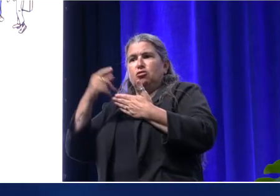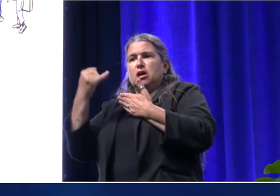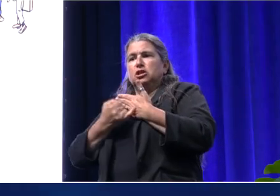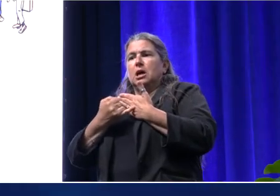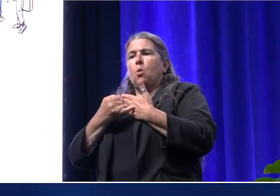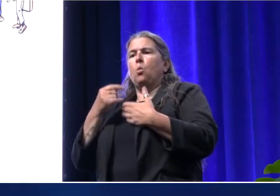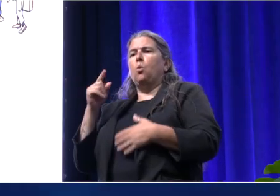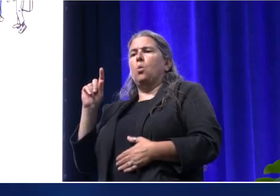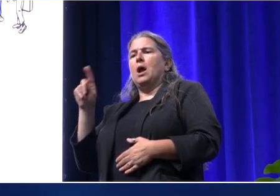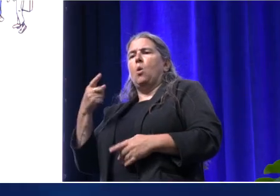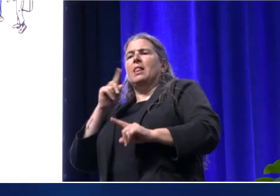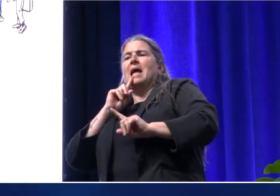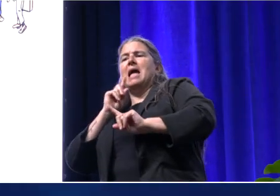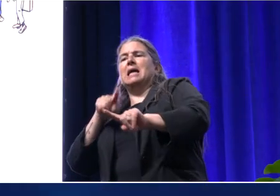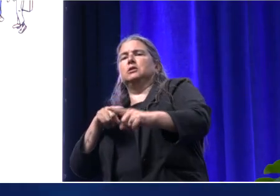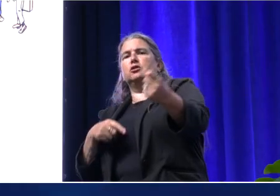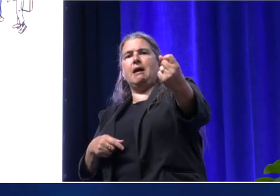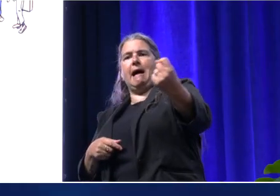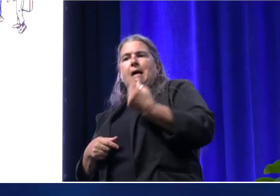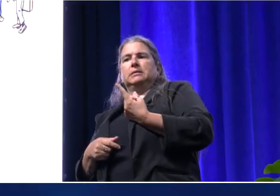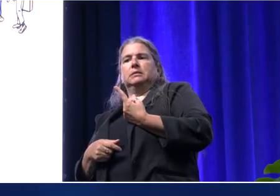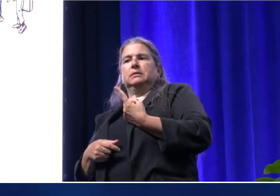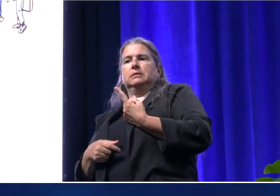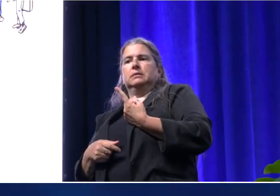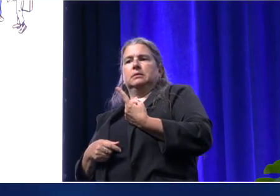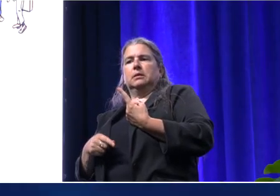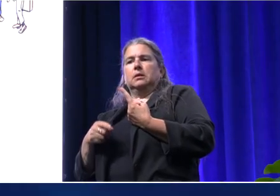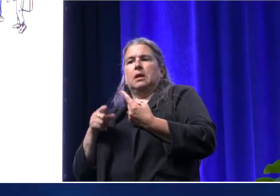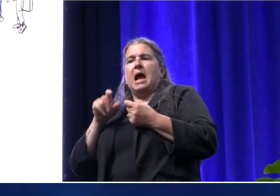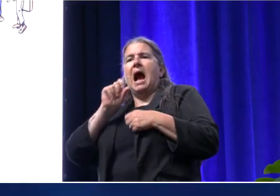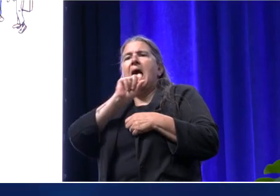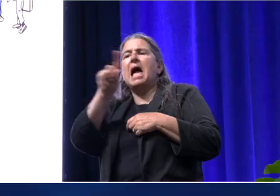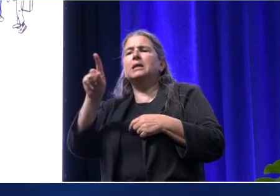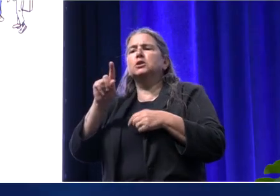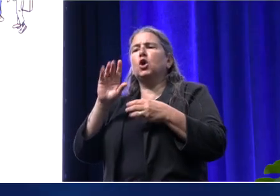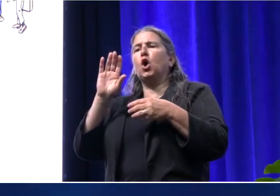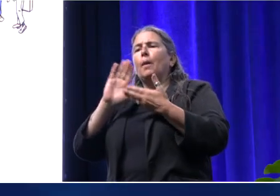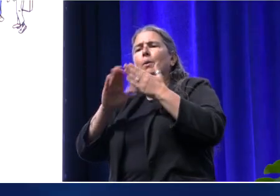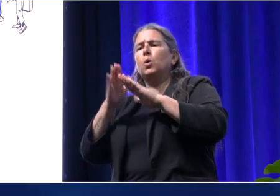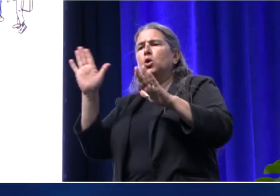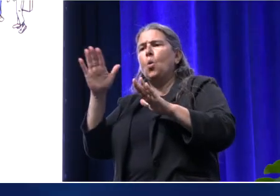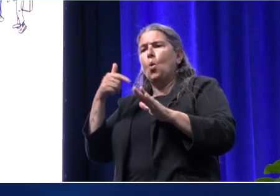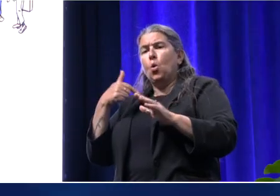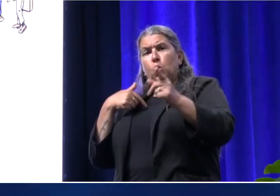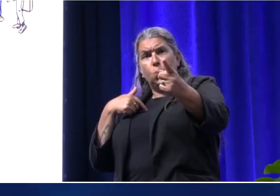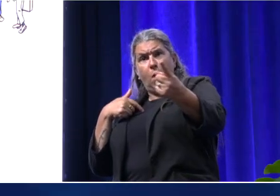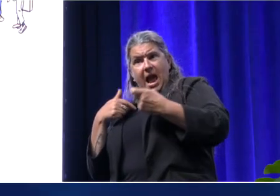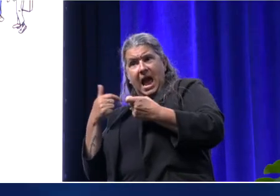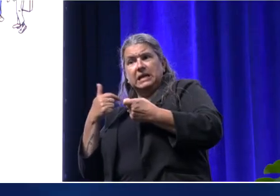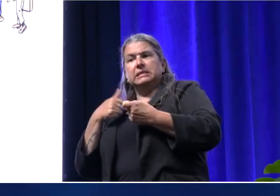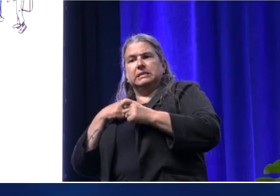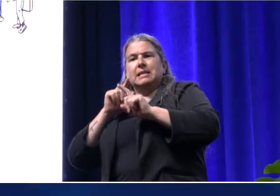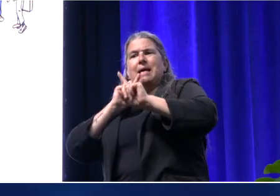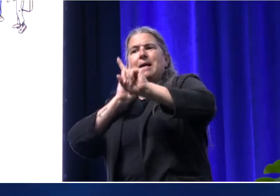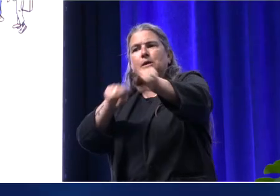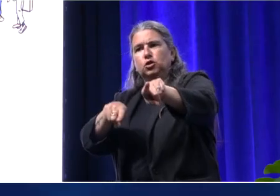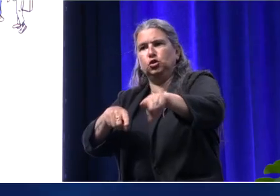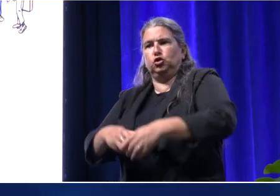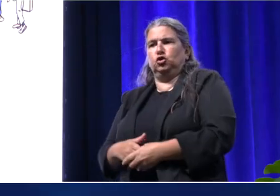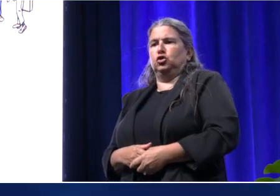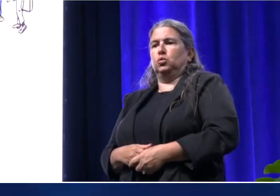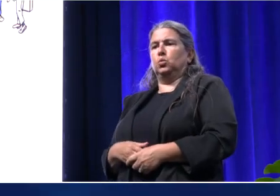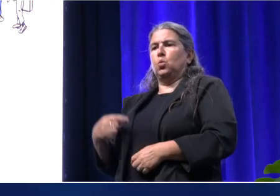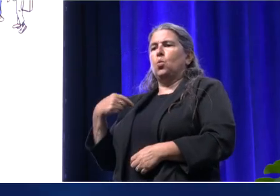up to us by community. And the thing that I want you to really take away is that we can get